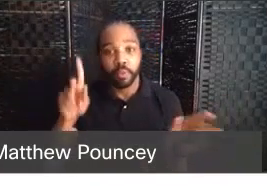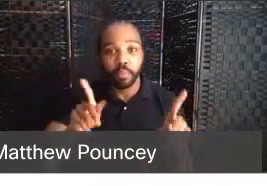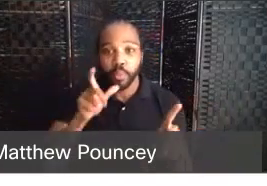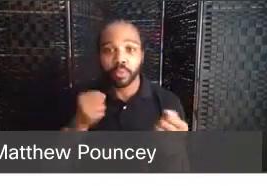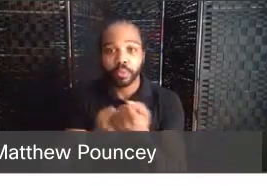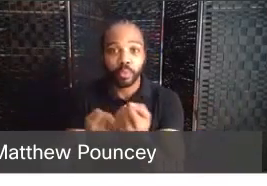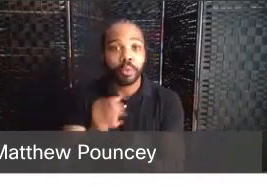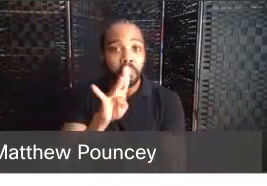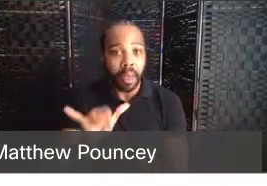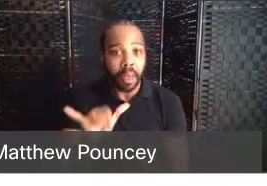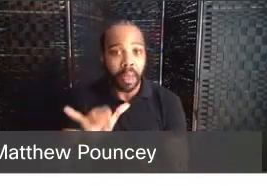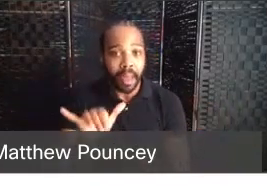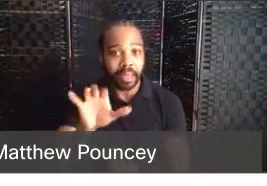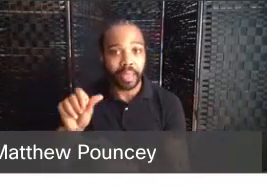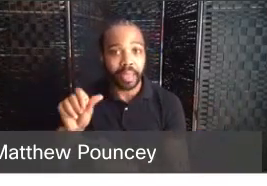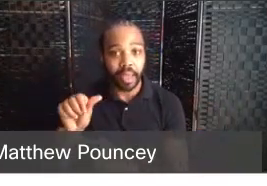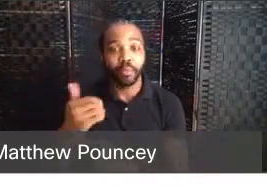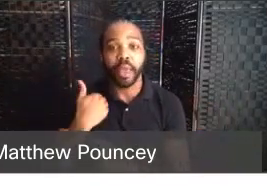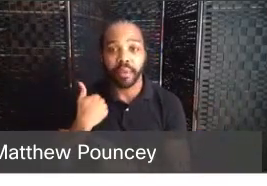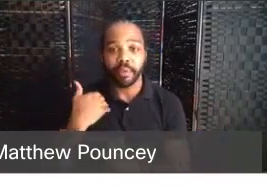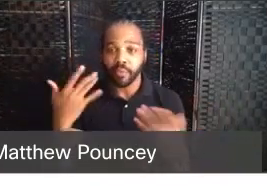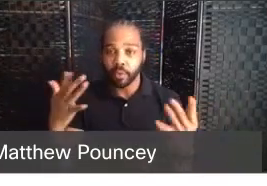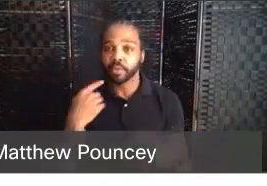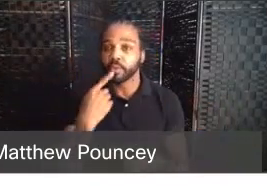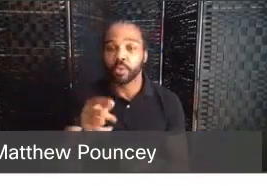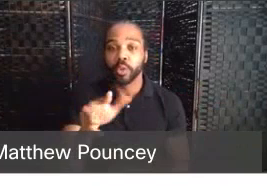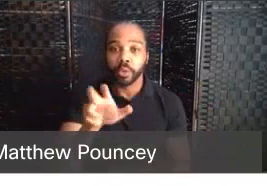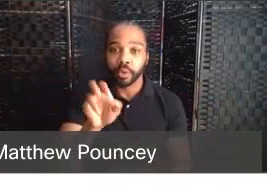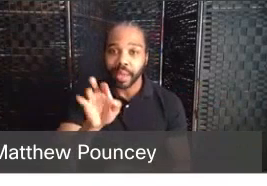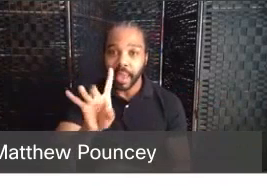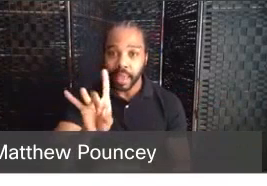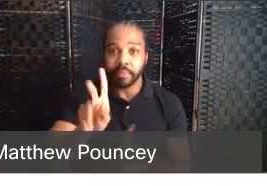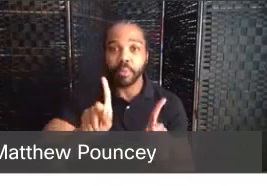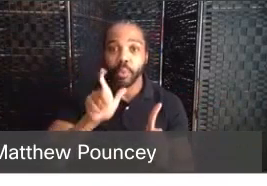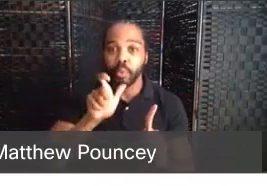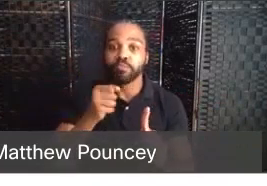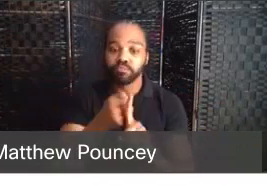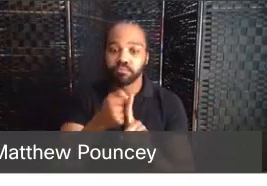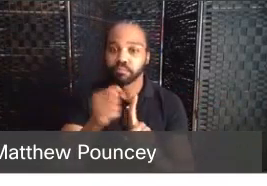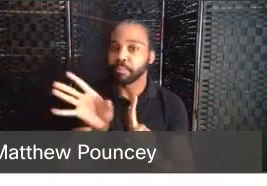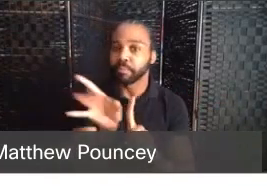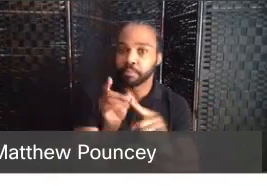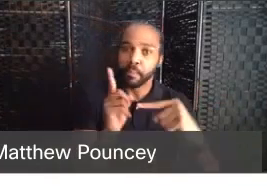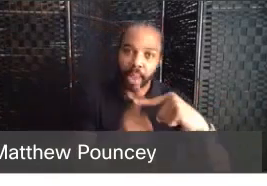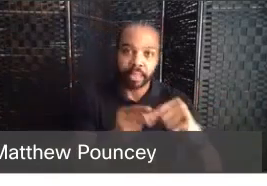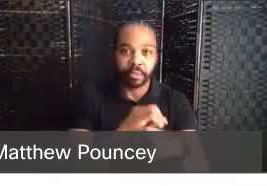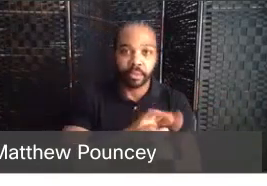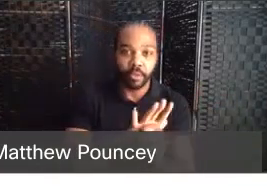DDA, we have had, as I said, 398 people who have tested positive, which represents about